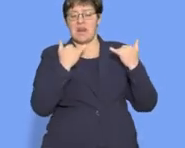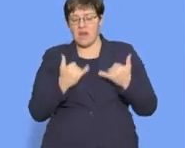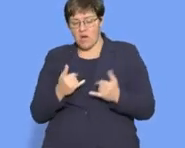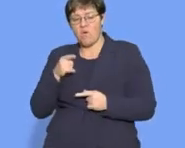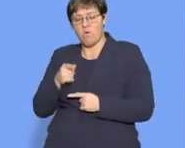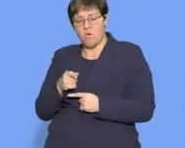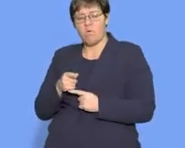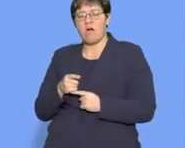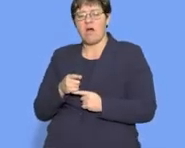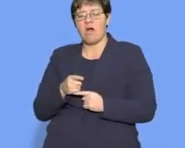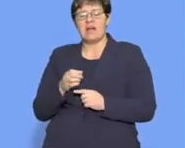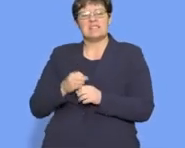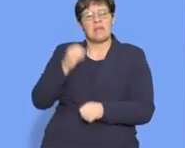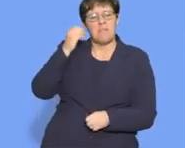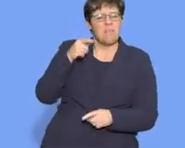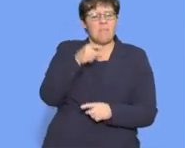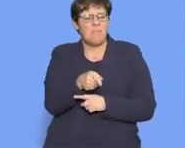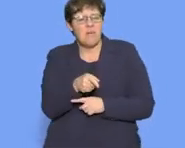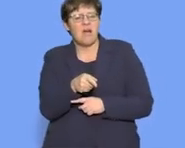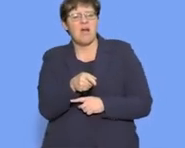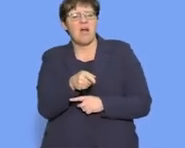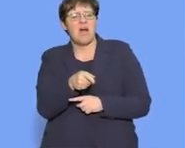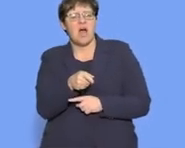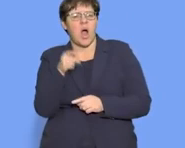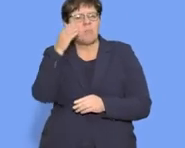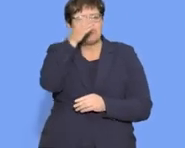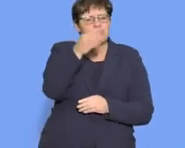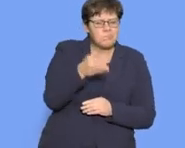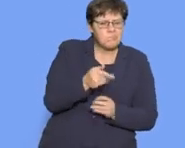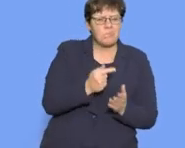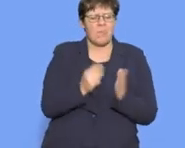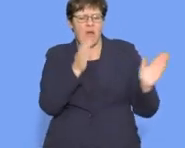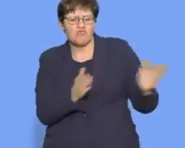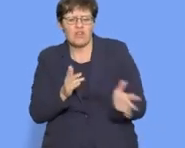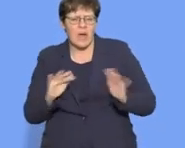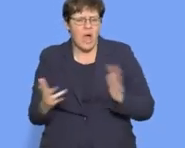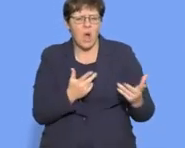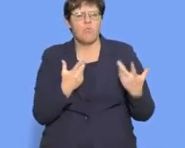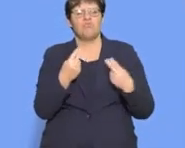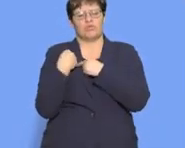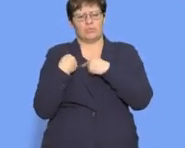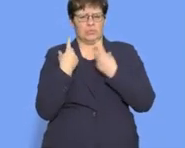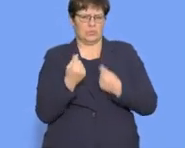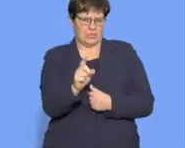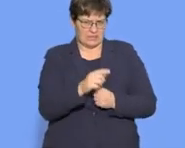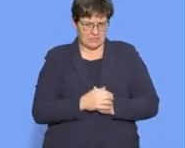of tissues we find in a stem, what they do there, and how they are arranged.